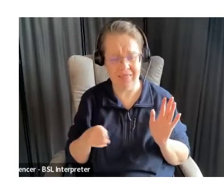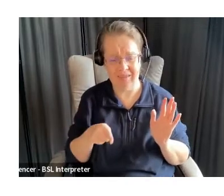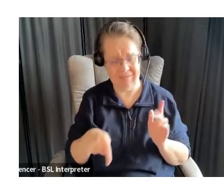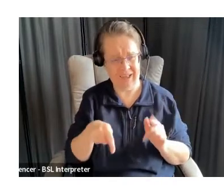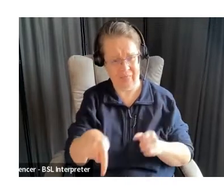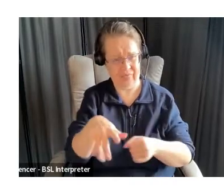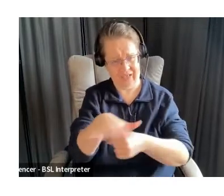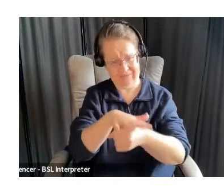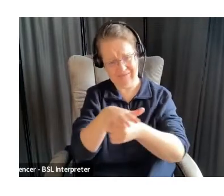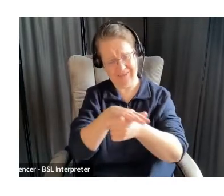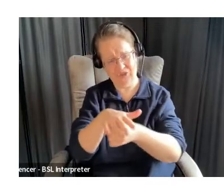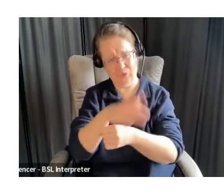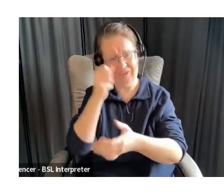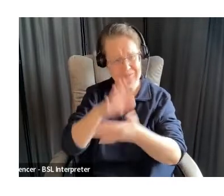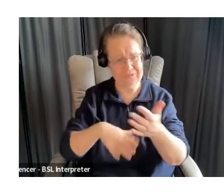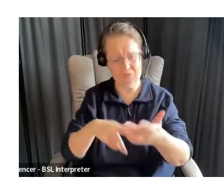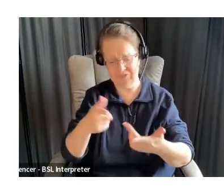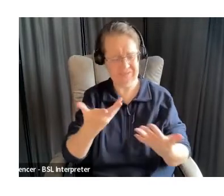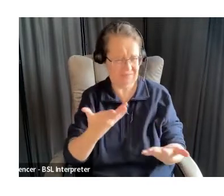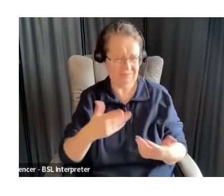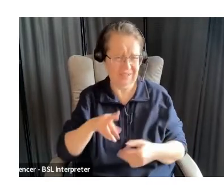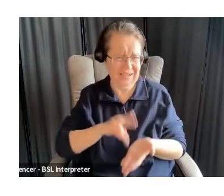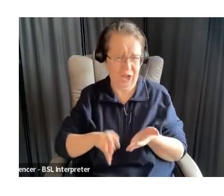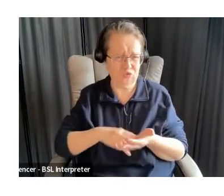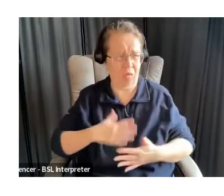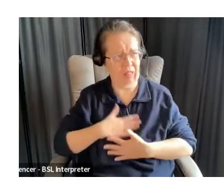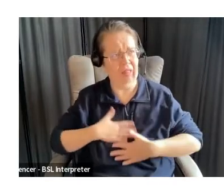of experience, right? So